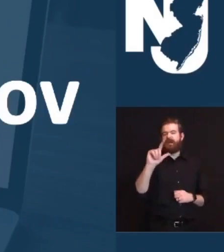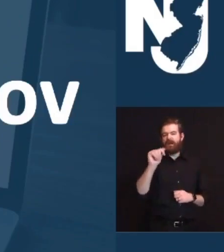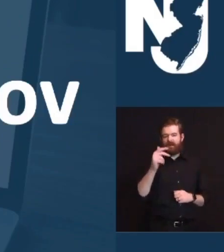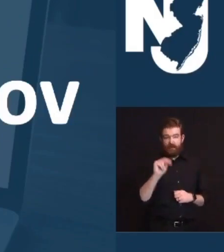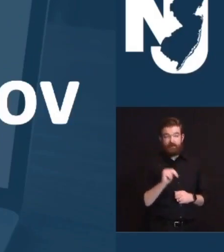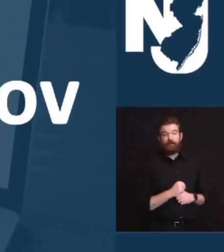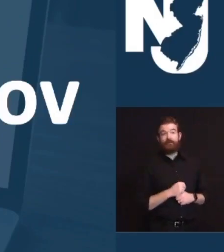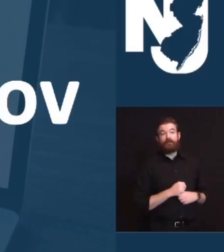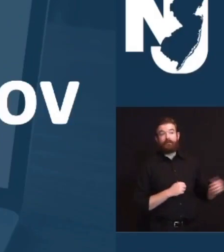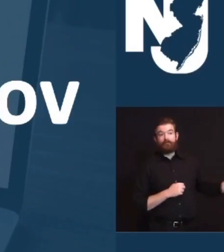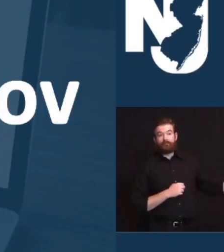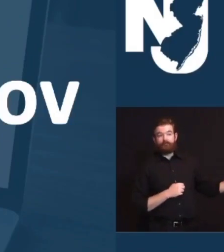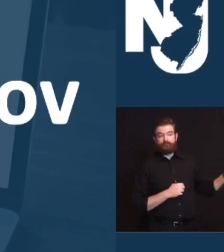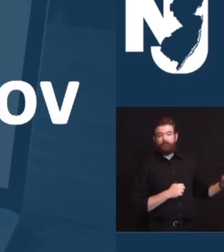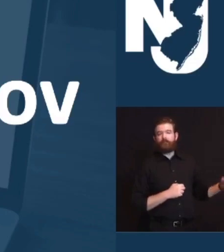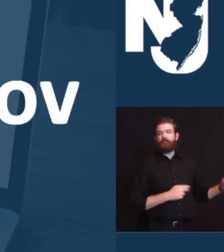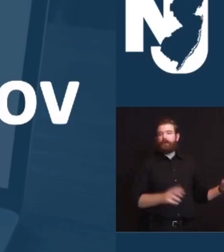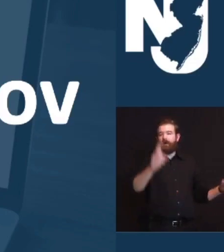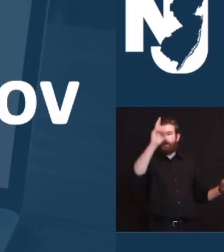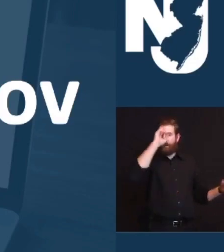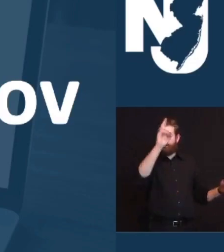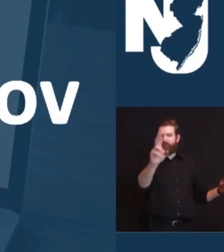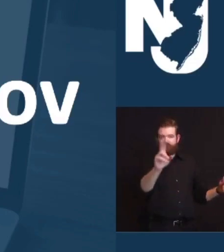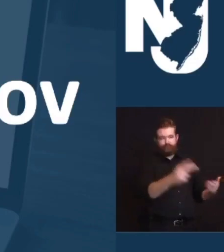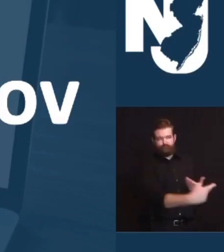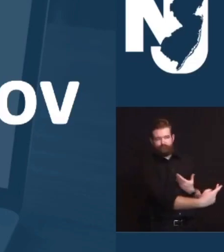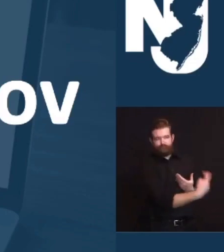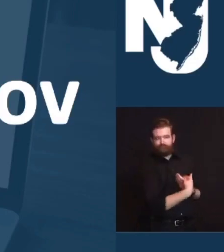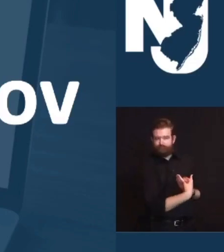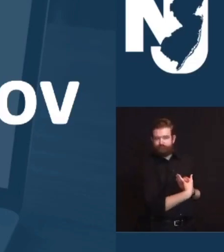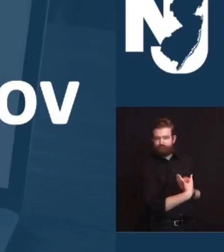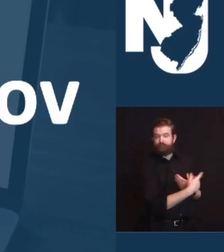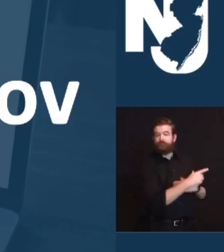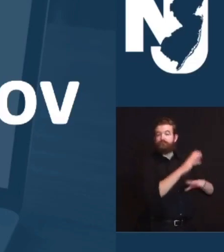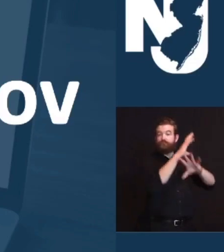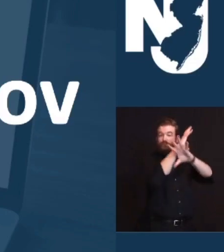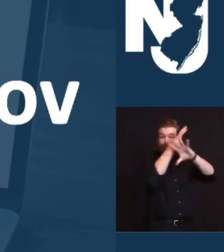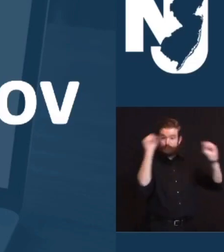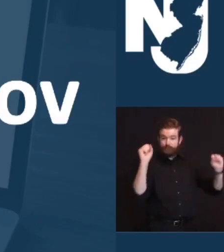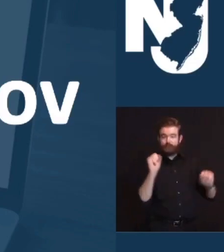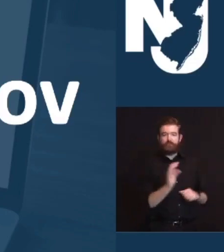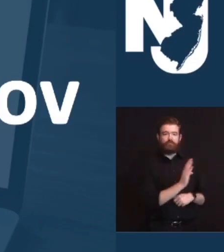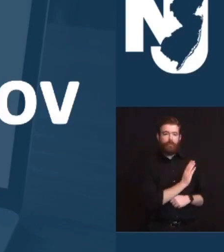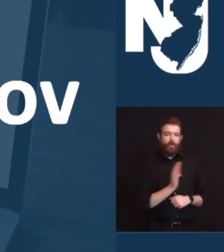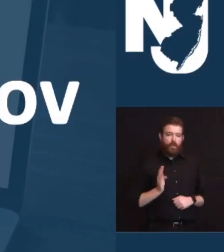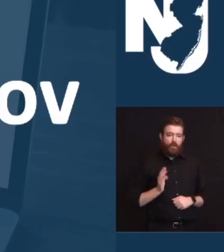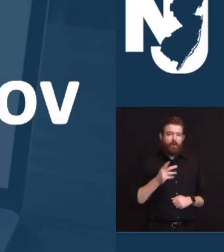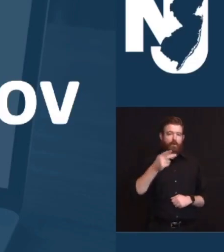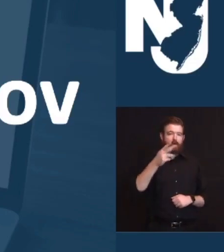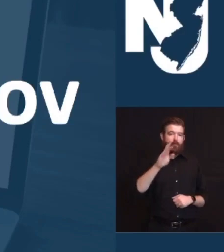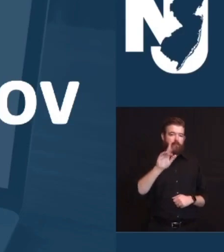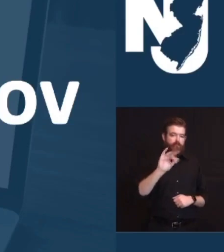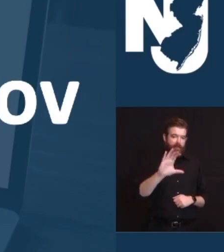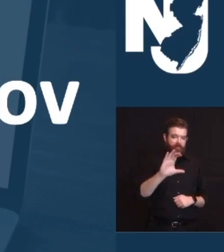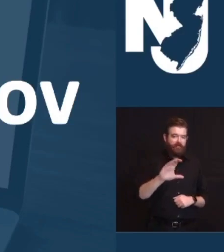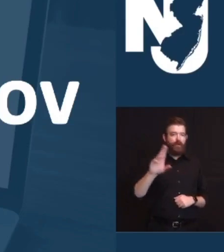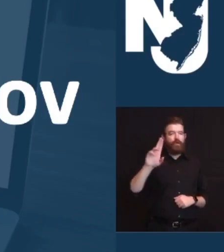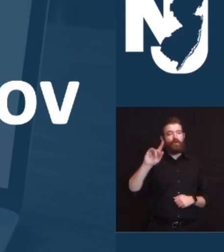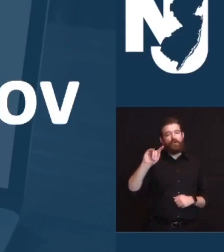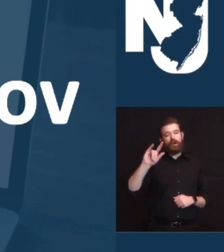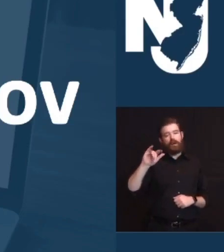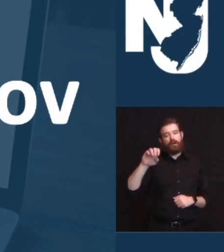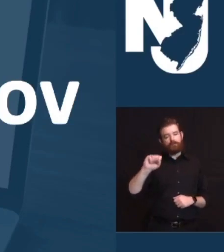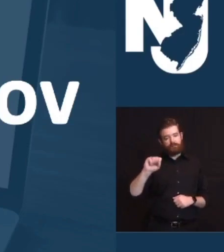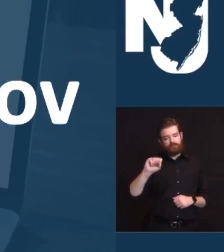honored to be joined and welcome him back, the President of the Board of Public Utilities, Joe Fiordaliso. Joe, great to have you. We also have Jared